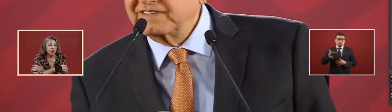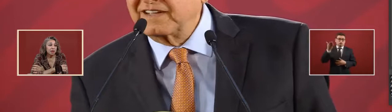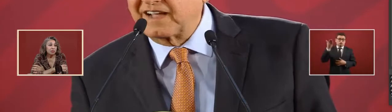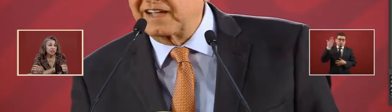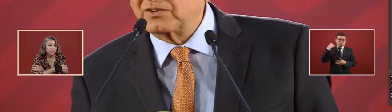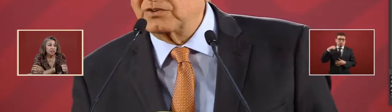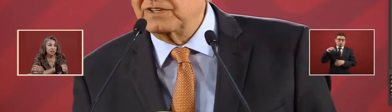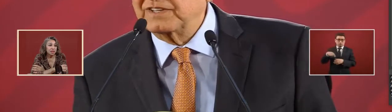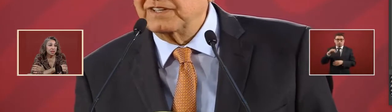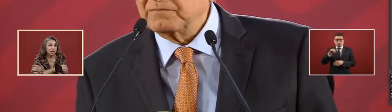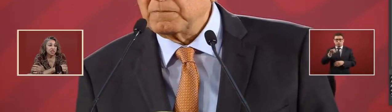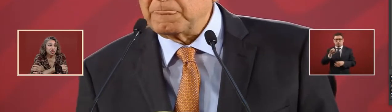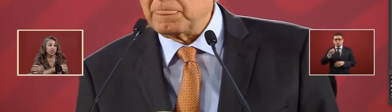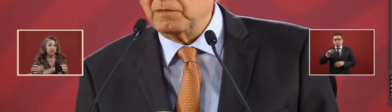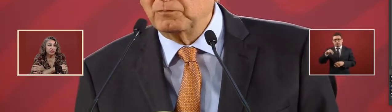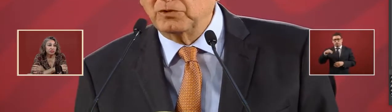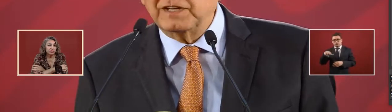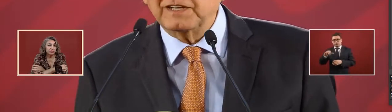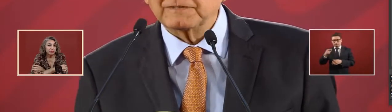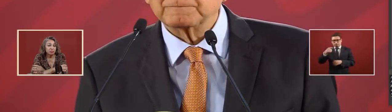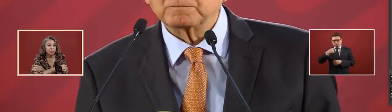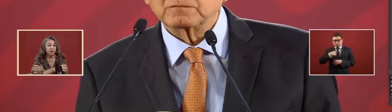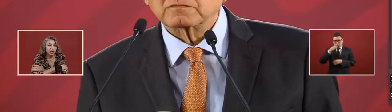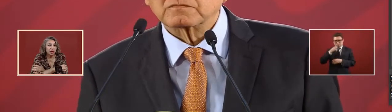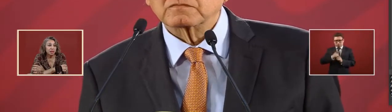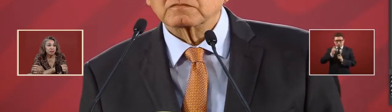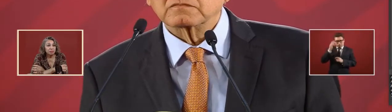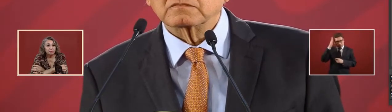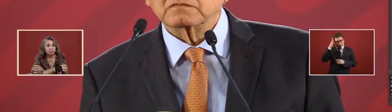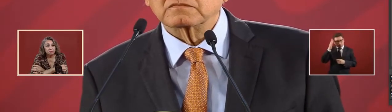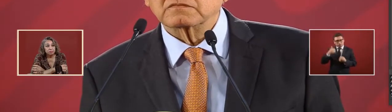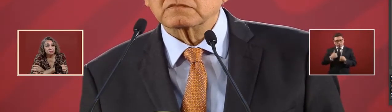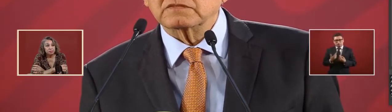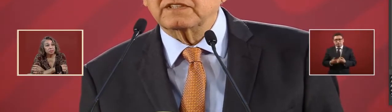Yes, when I was in charge of Morena,